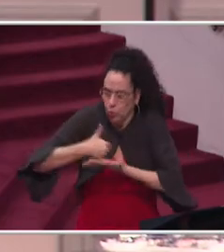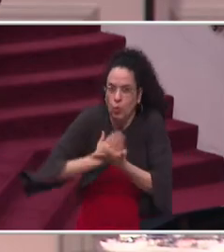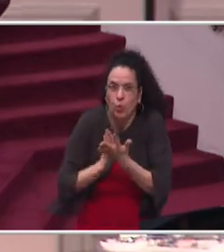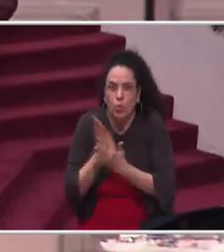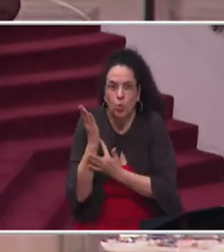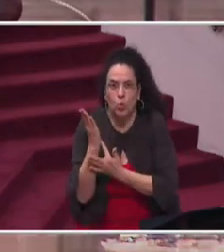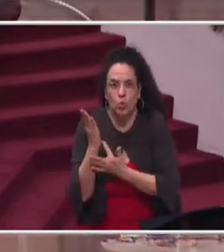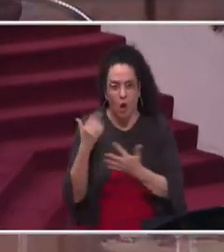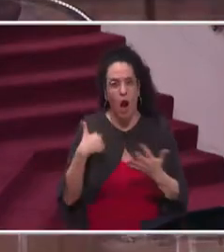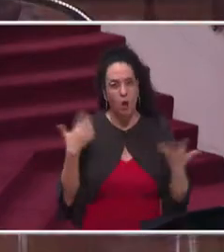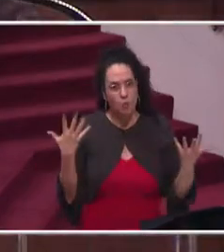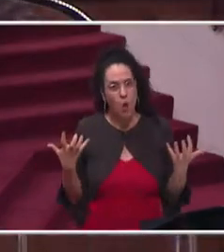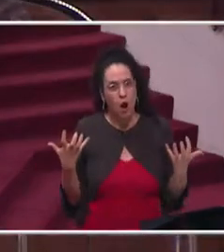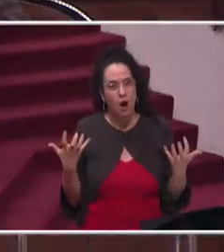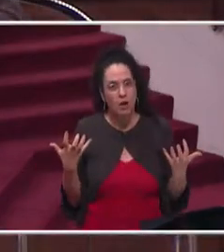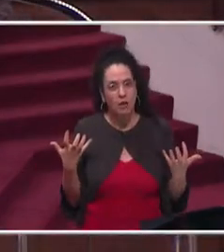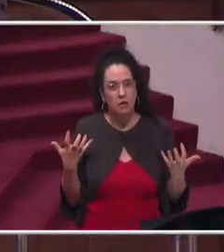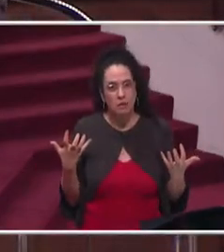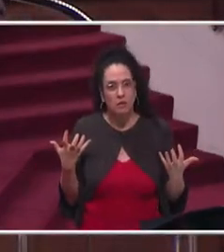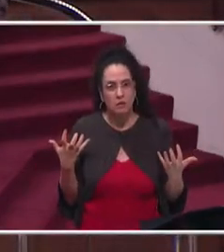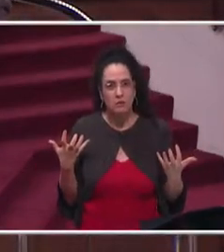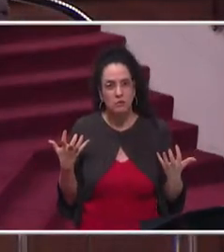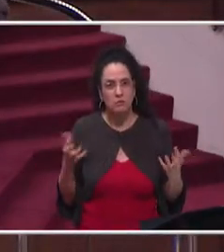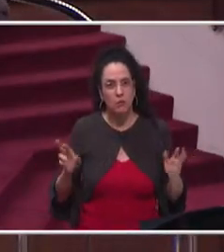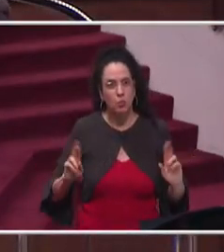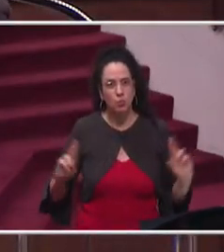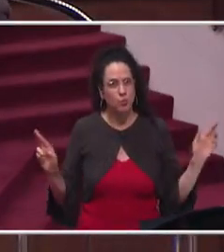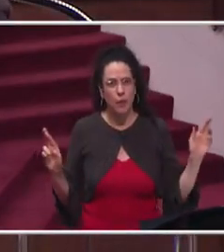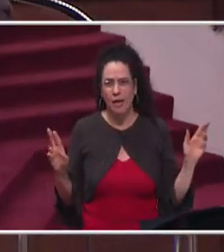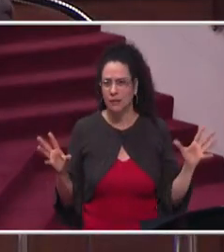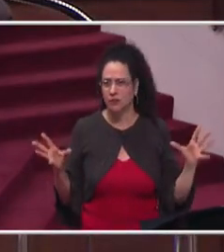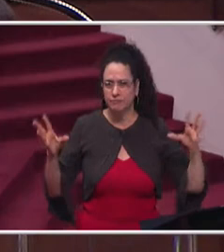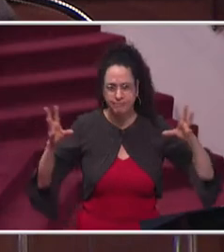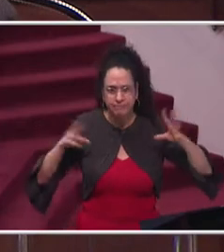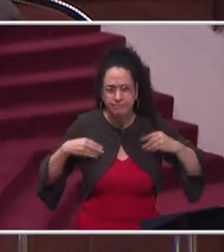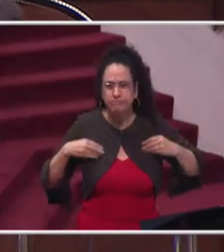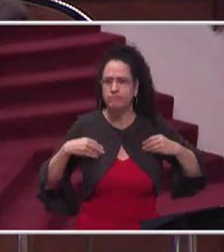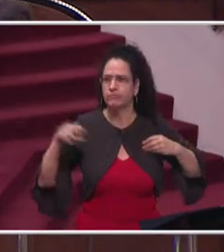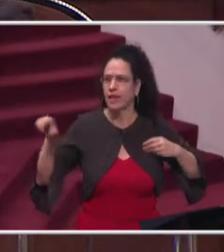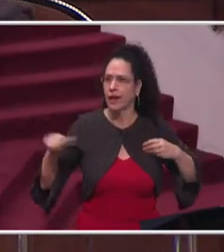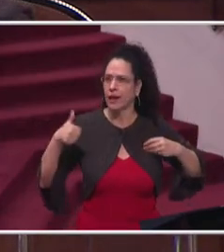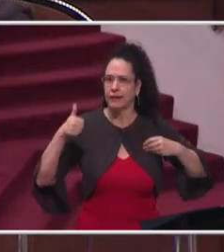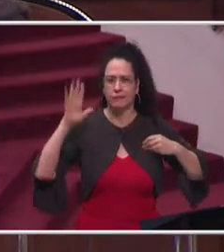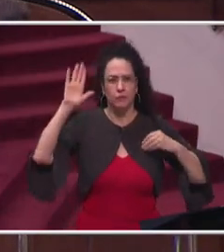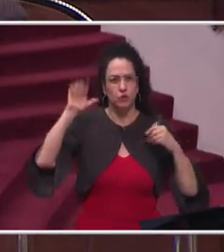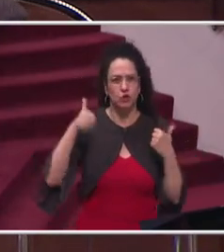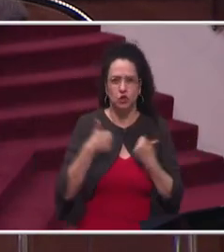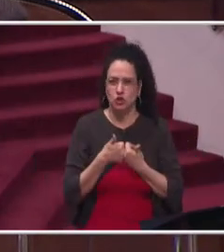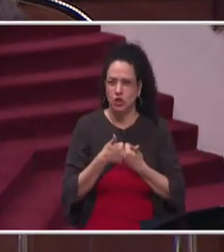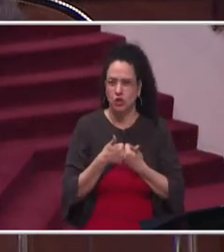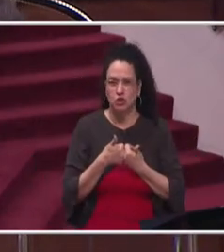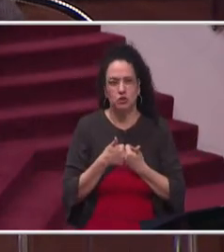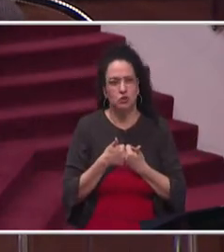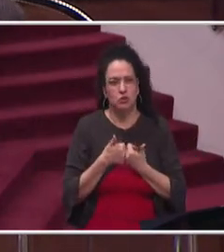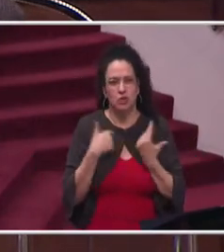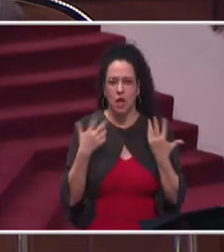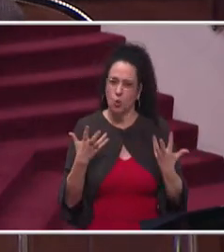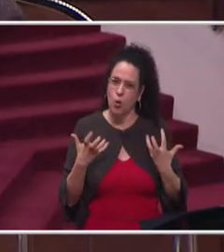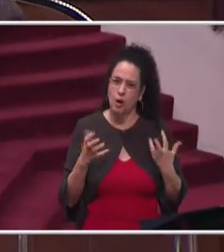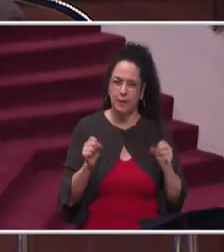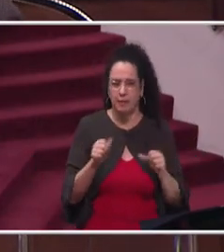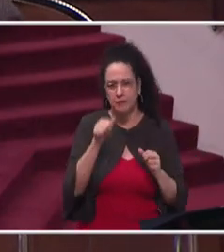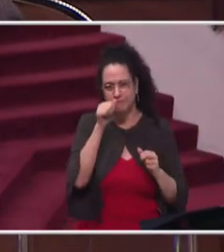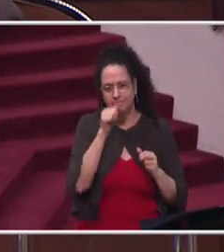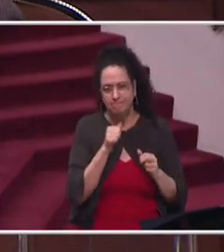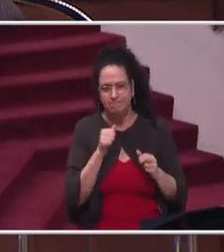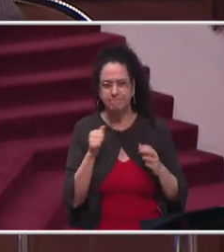able to withstand those challenges that will come my way. I want to be able to withstand some of the bad news,